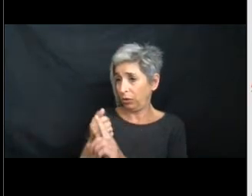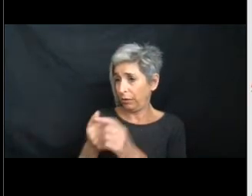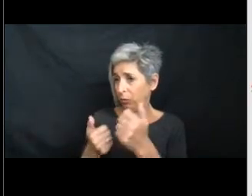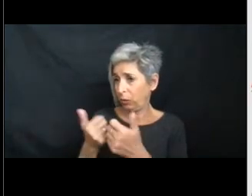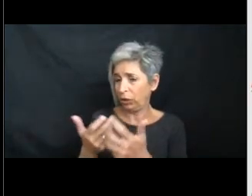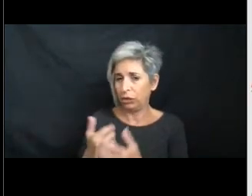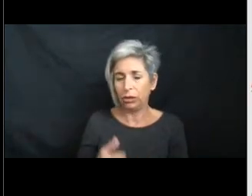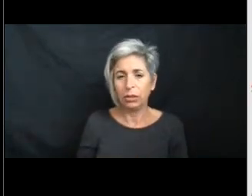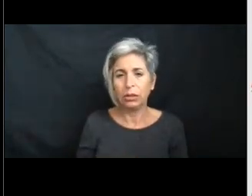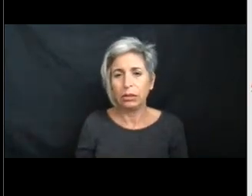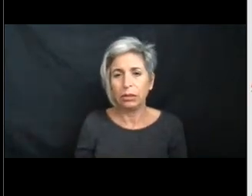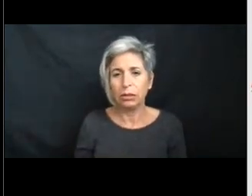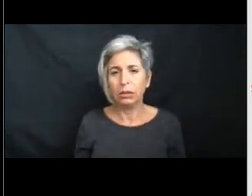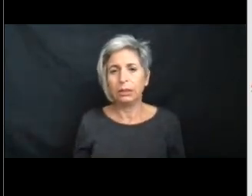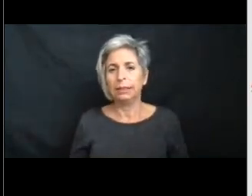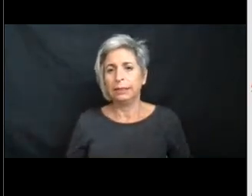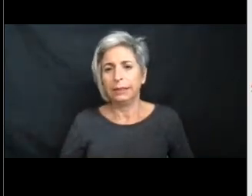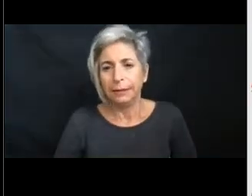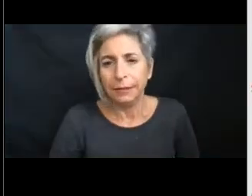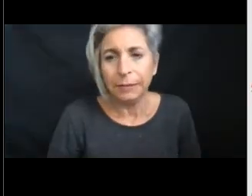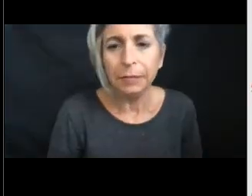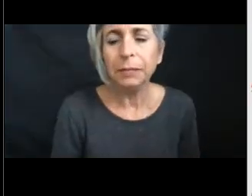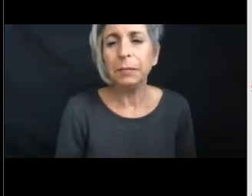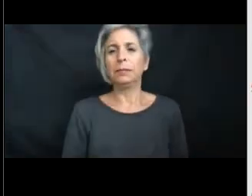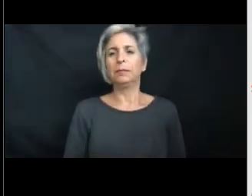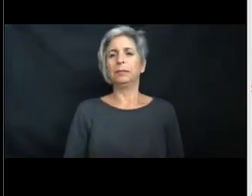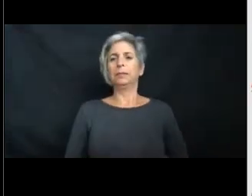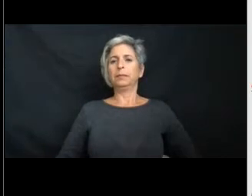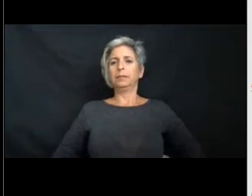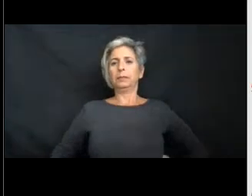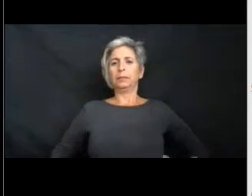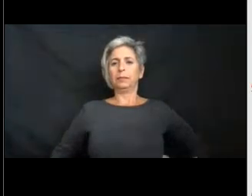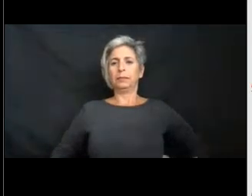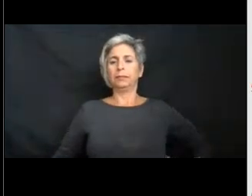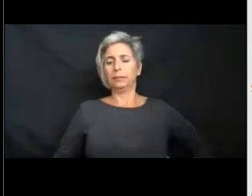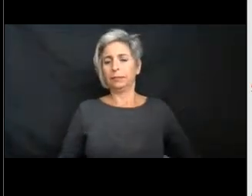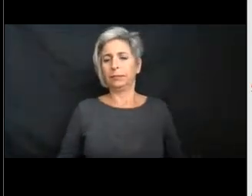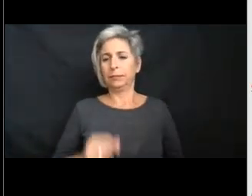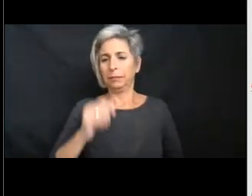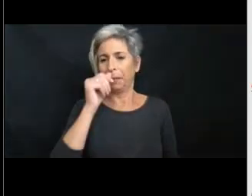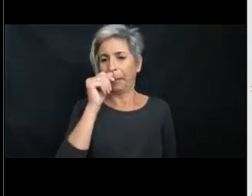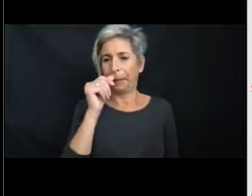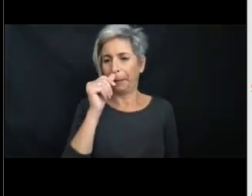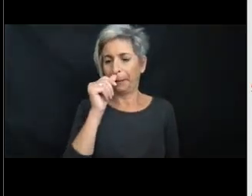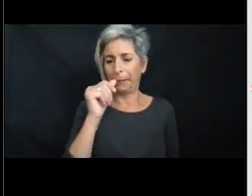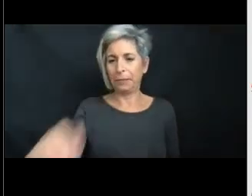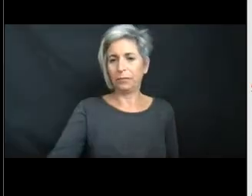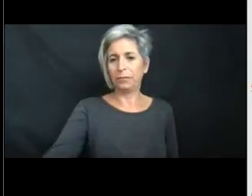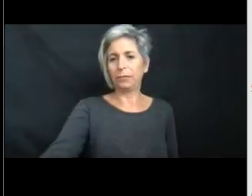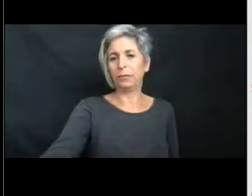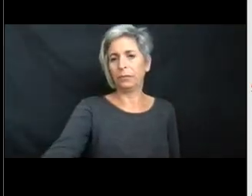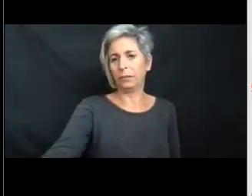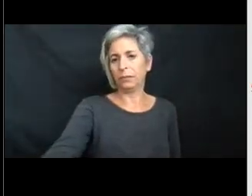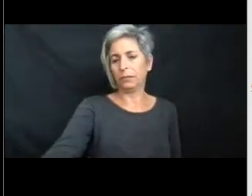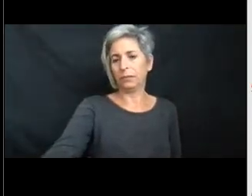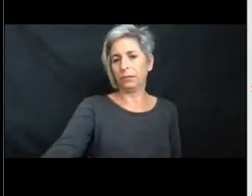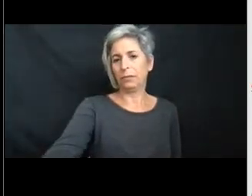Can you all see my screen now? Yes, Harish, we can see the screen. Okay, great. All